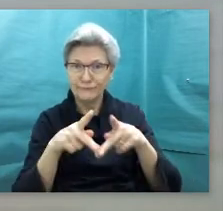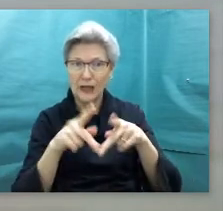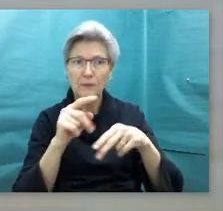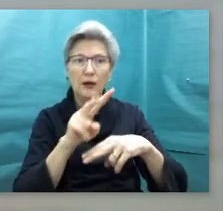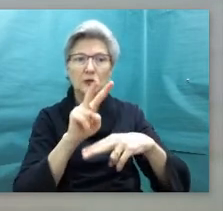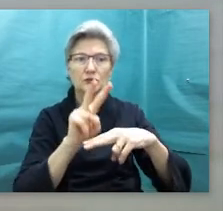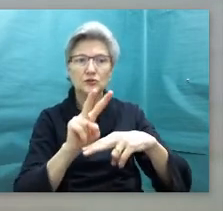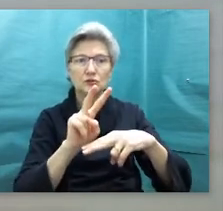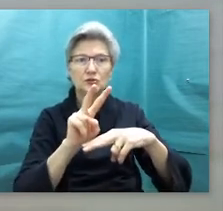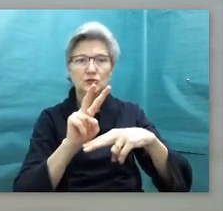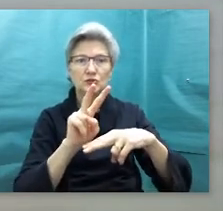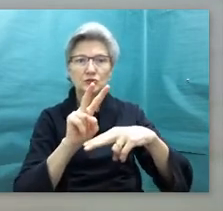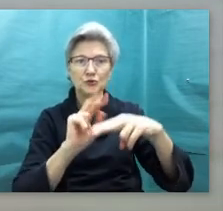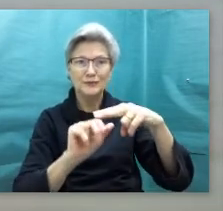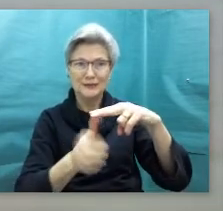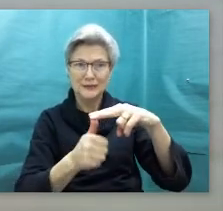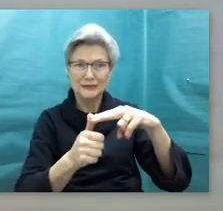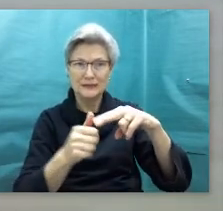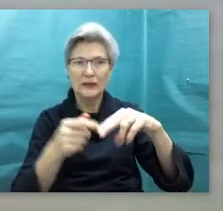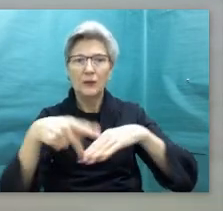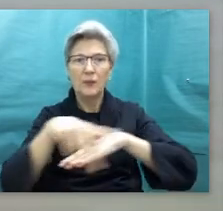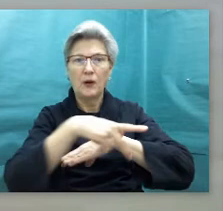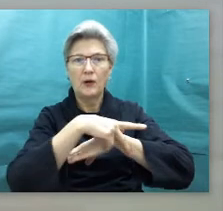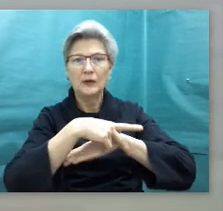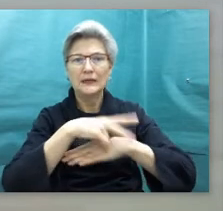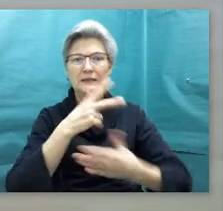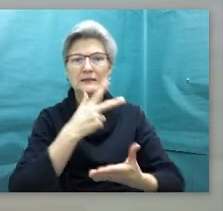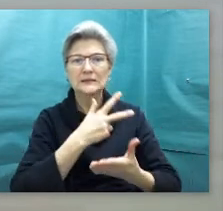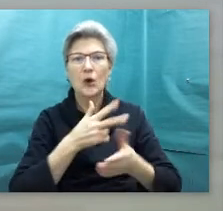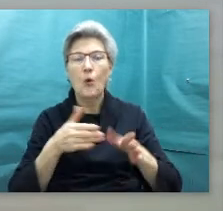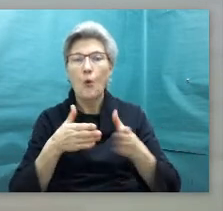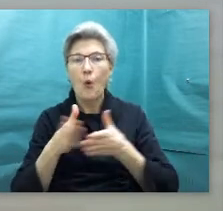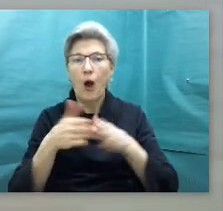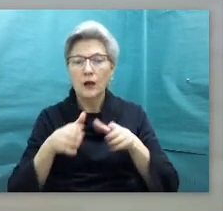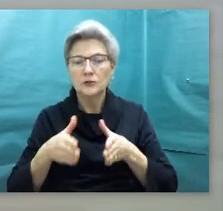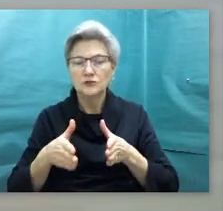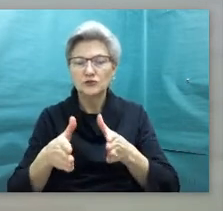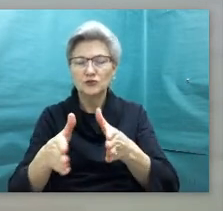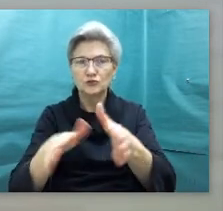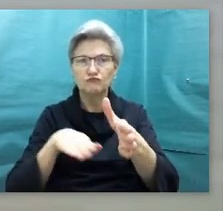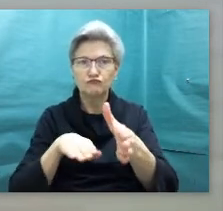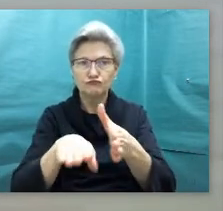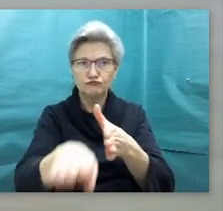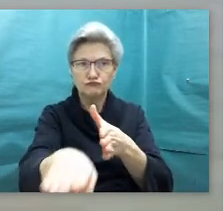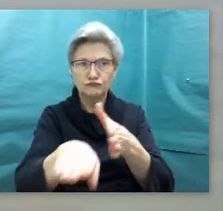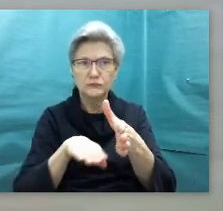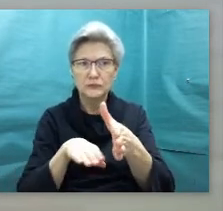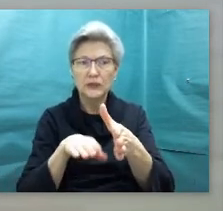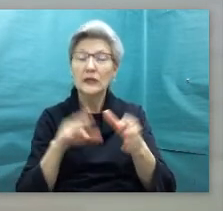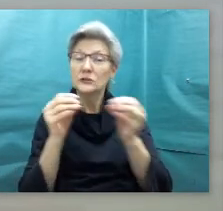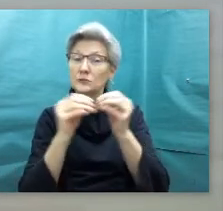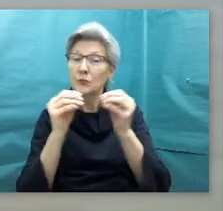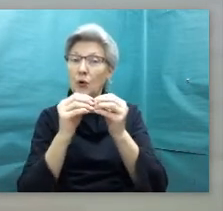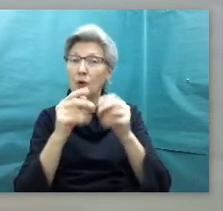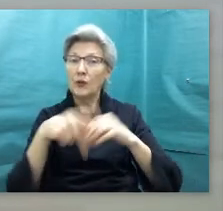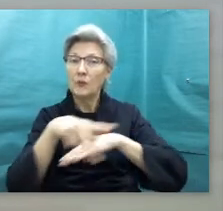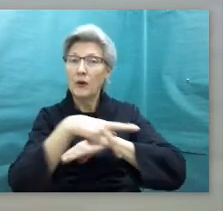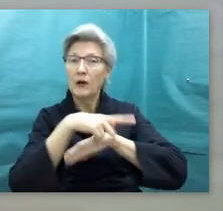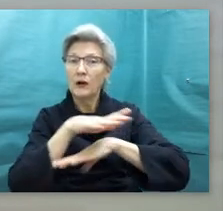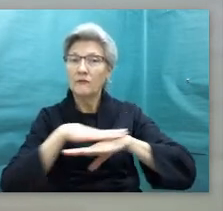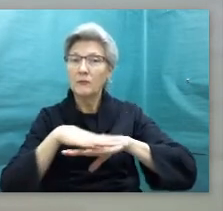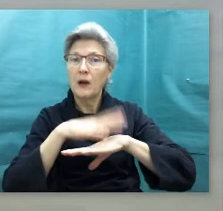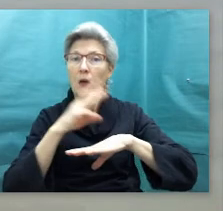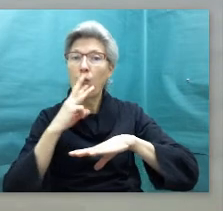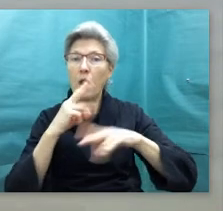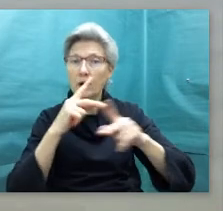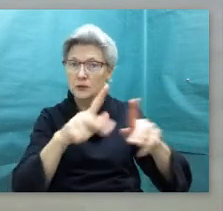covered by paved walkways. Is more of the park covered by water or paved walkways? So we're going